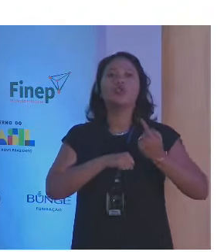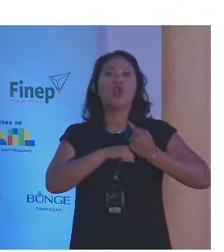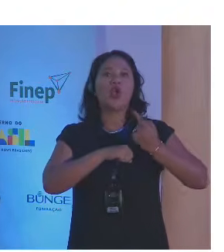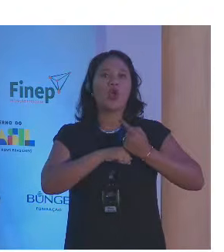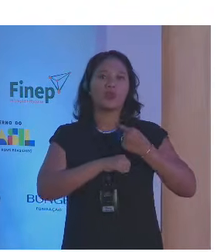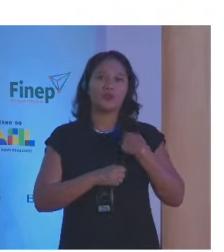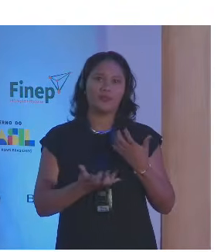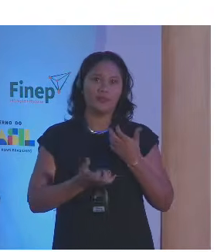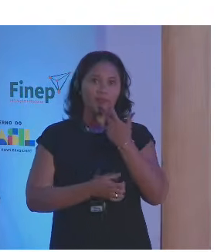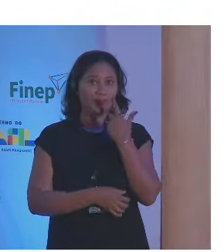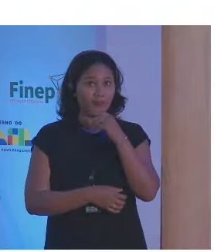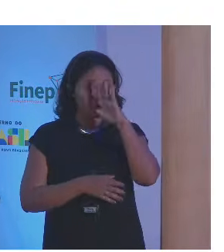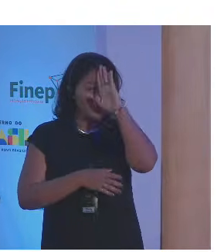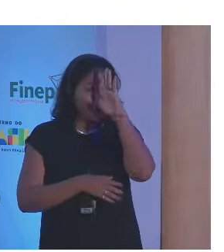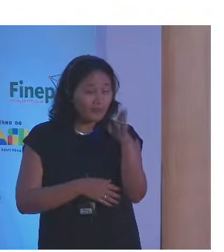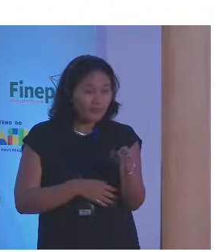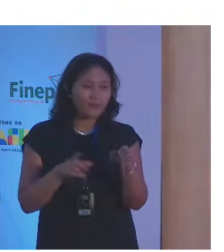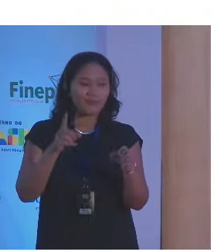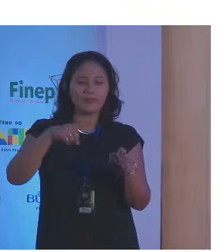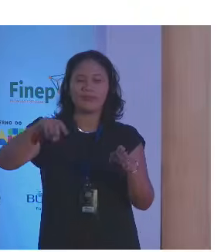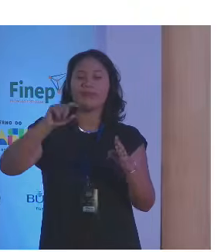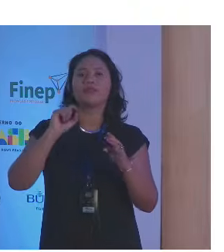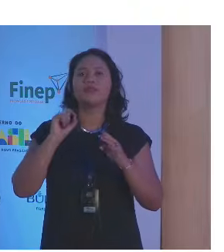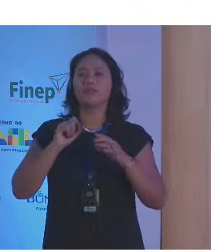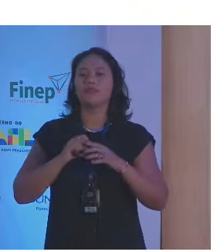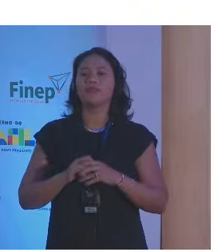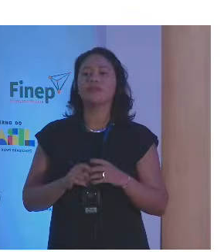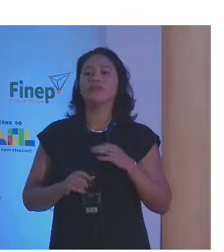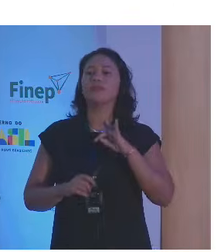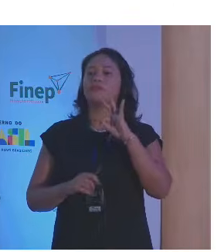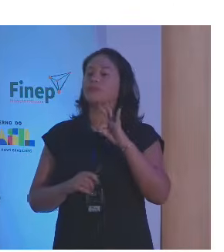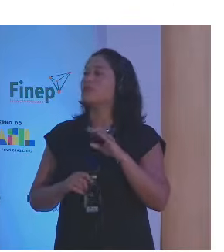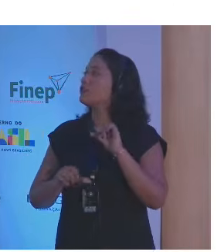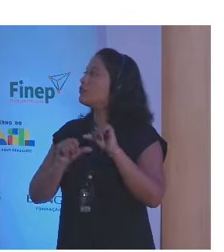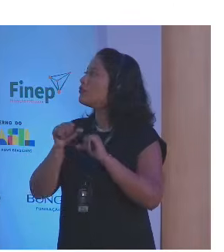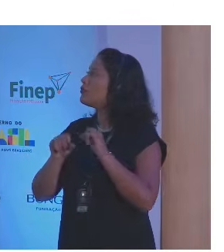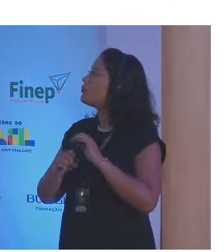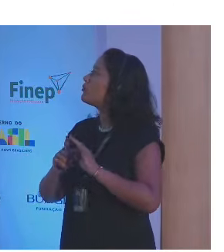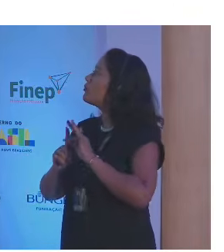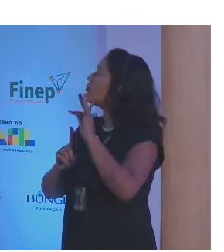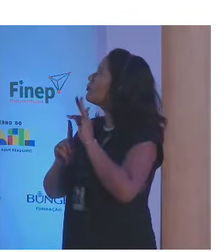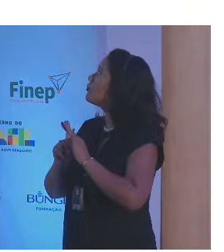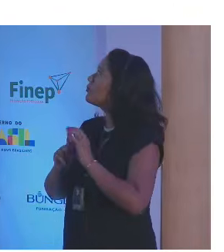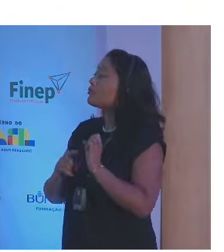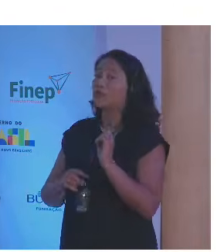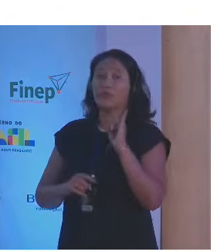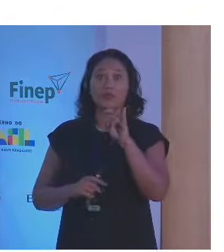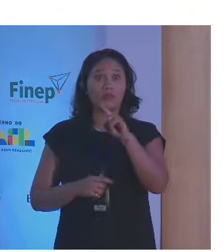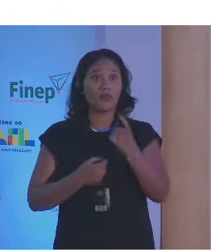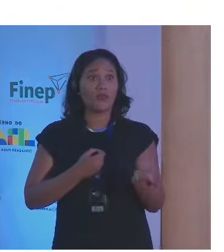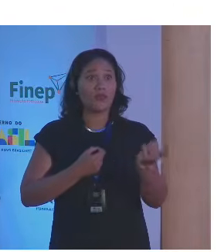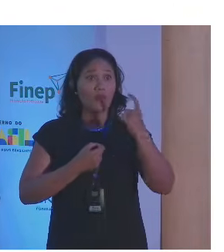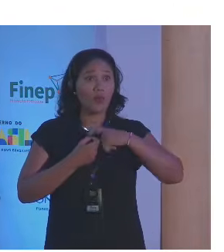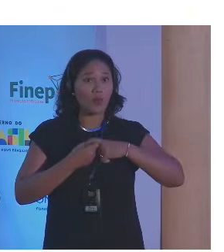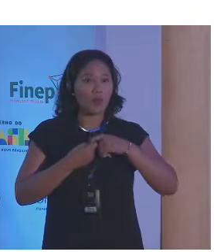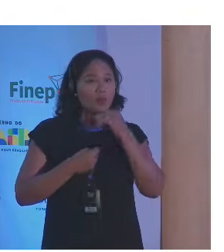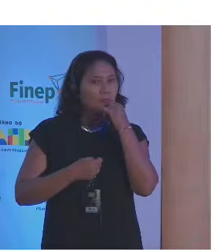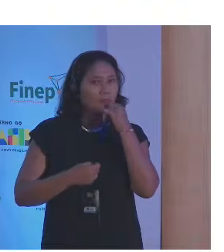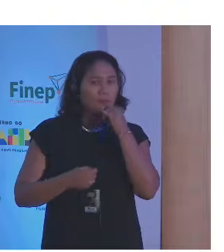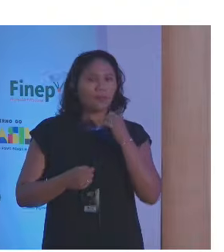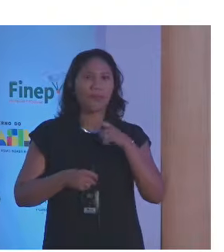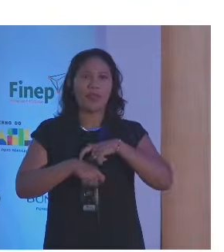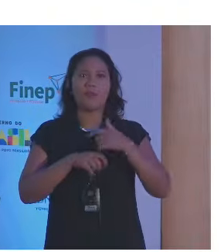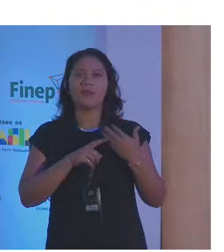to emphasize here is the rate of change of temperature. If you go back here to prior times, you see